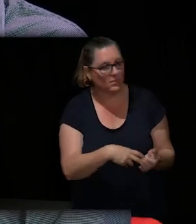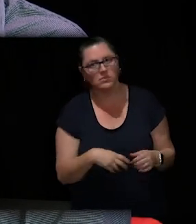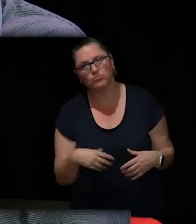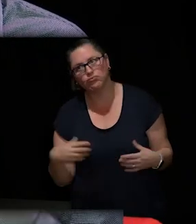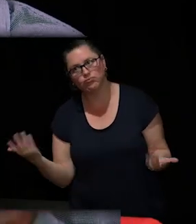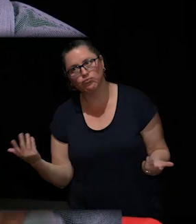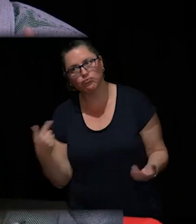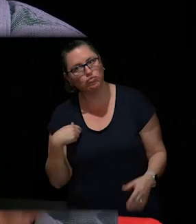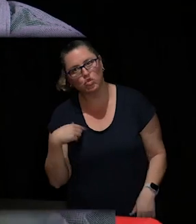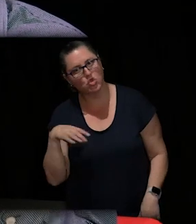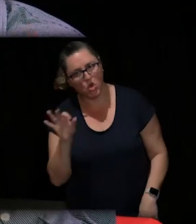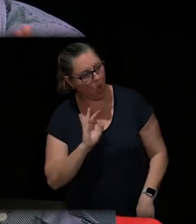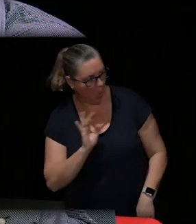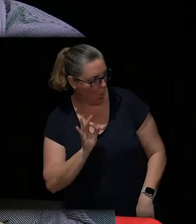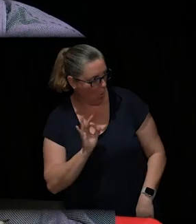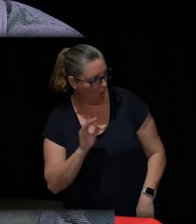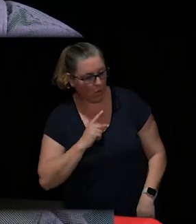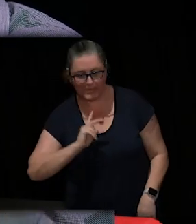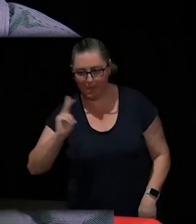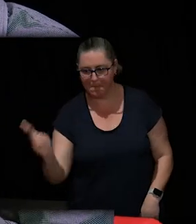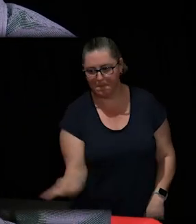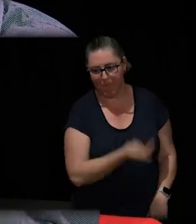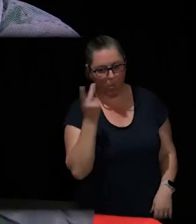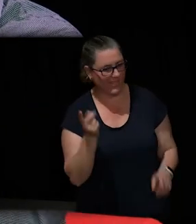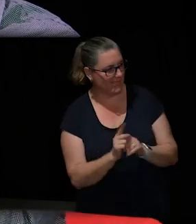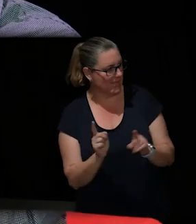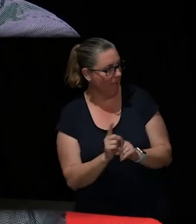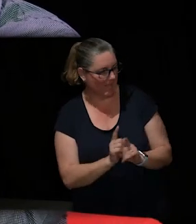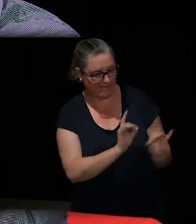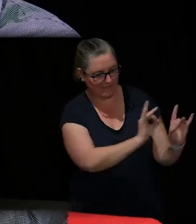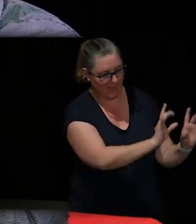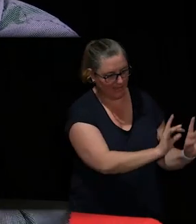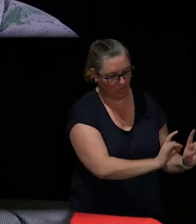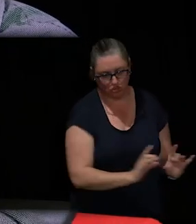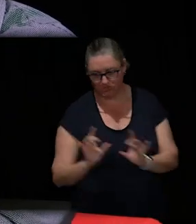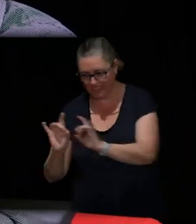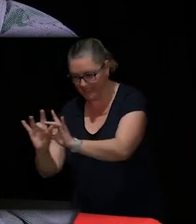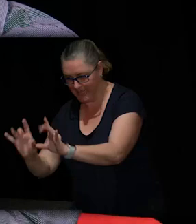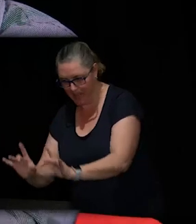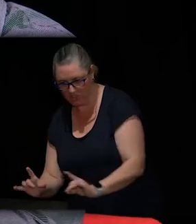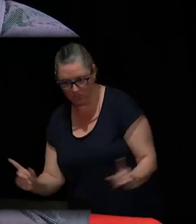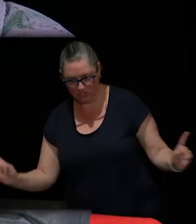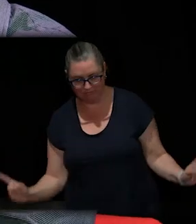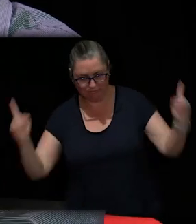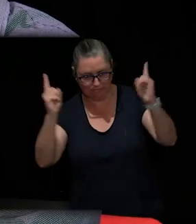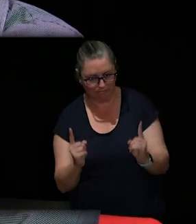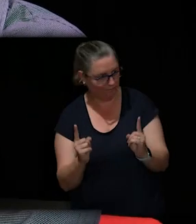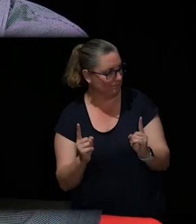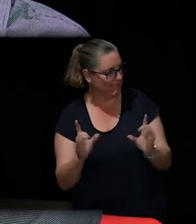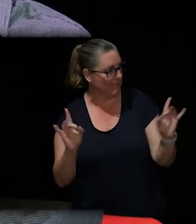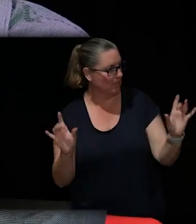because both sides have to go through that damaging, the damaging, and then they meet each other damaged. So it doesn't tilt it one way or the